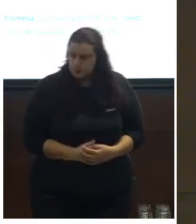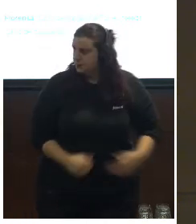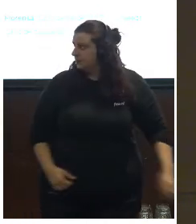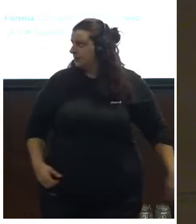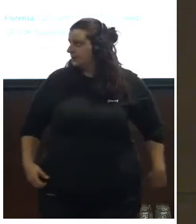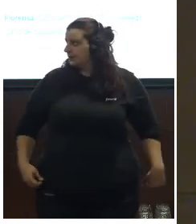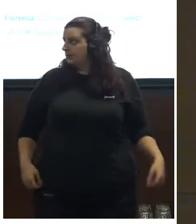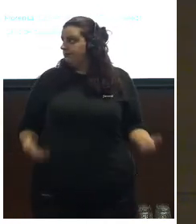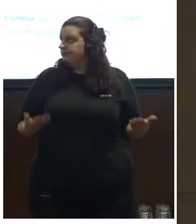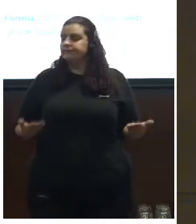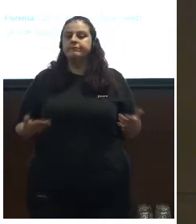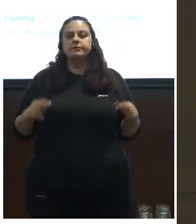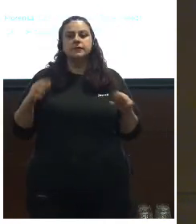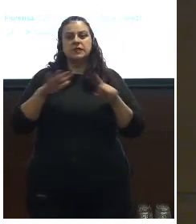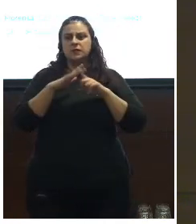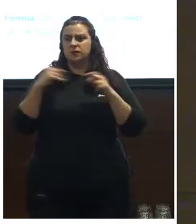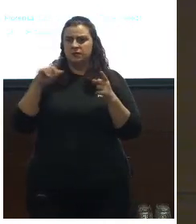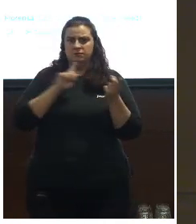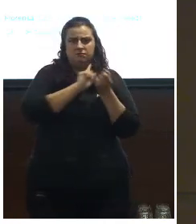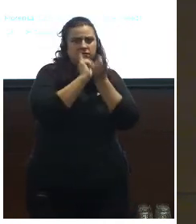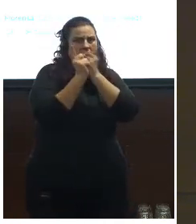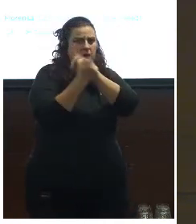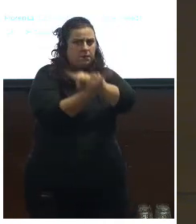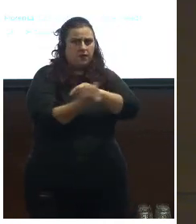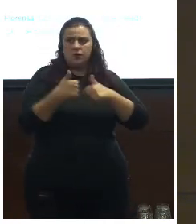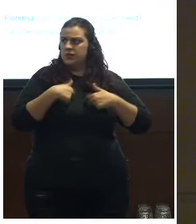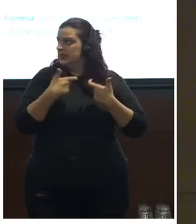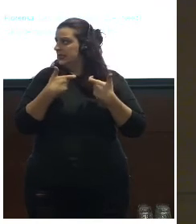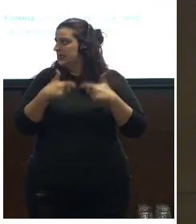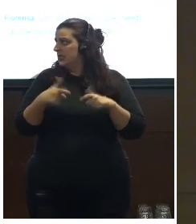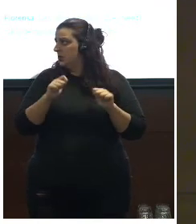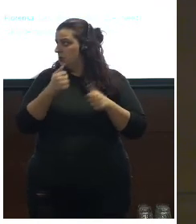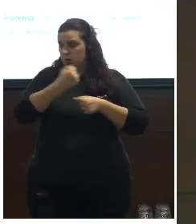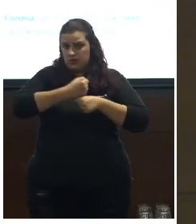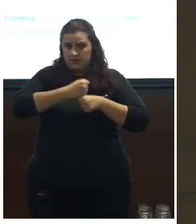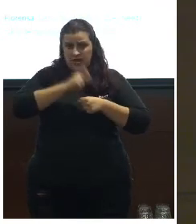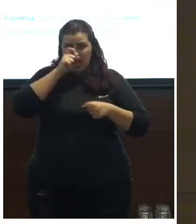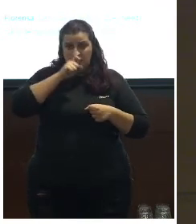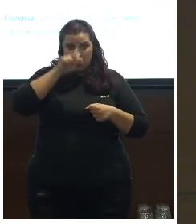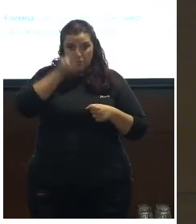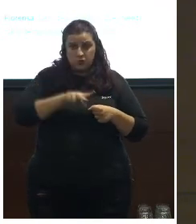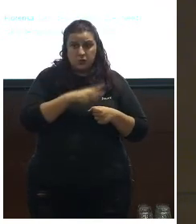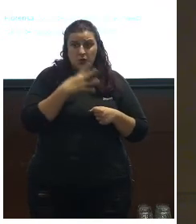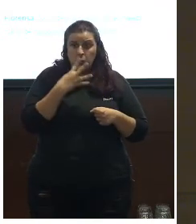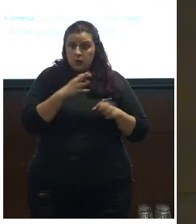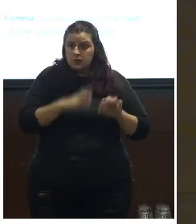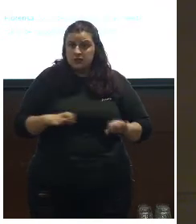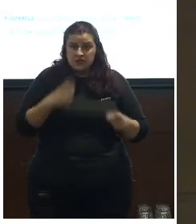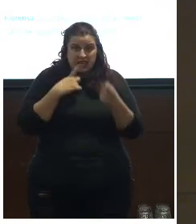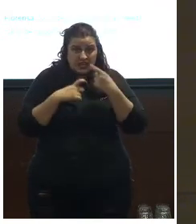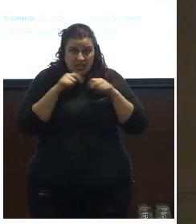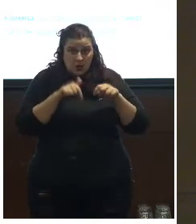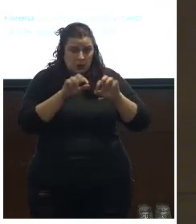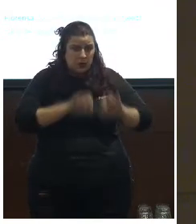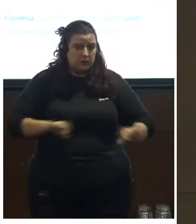2004, there was hardly no one who was in this business. business, a couple of them. I do the independent travel, of